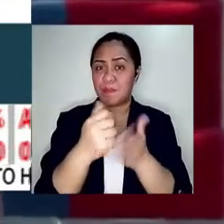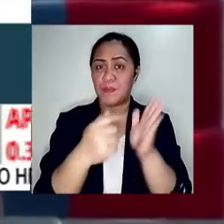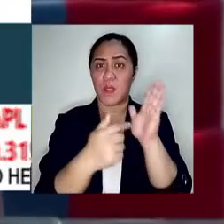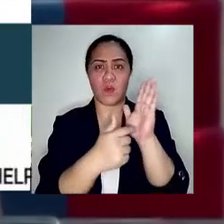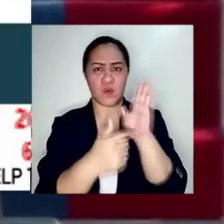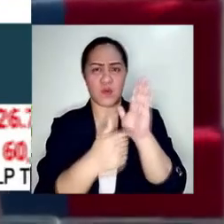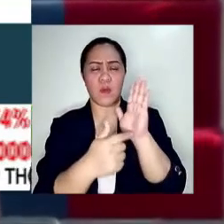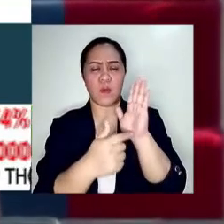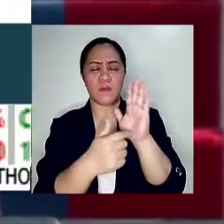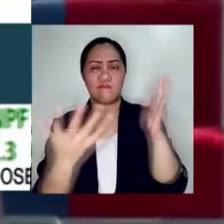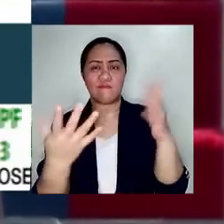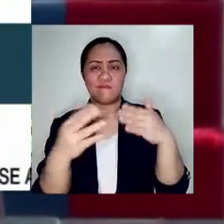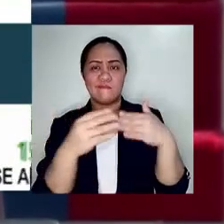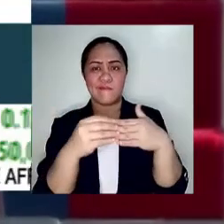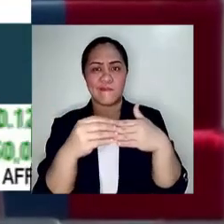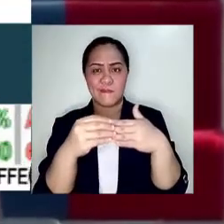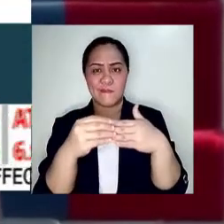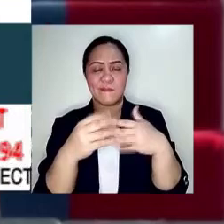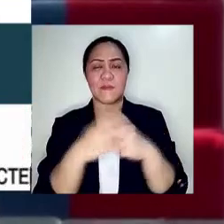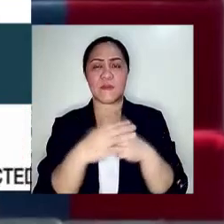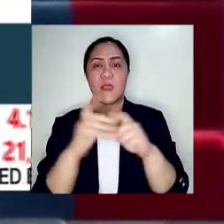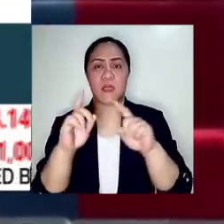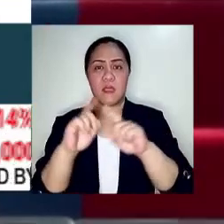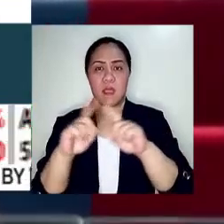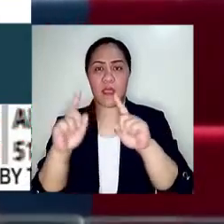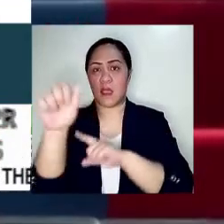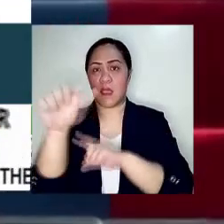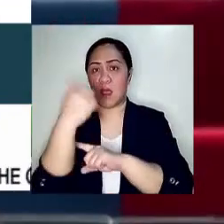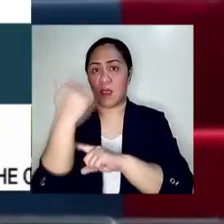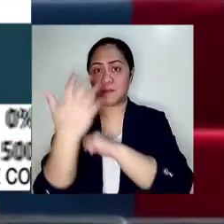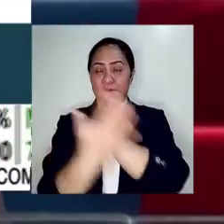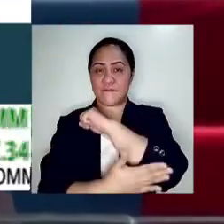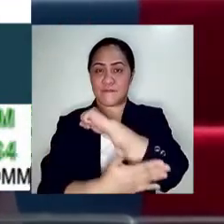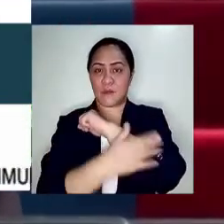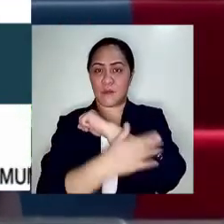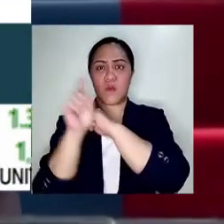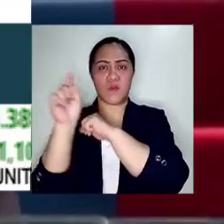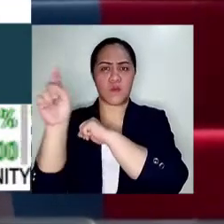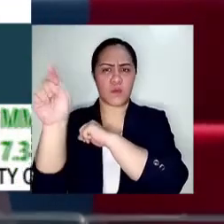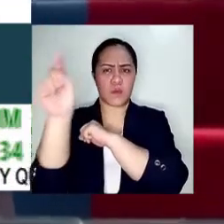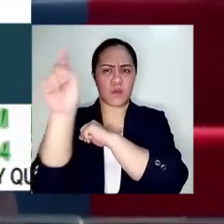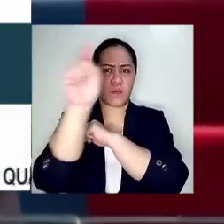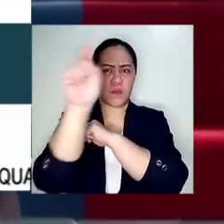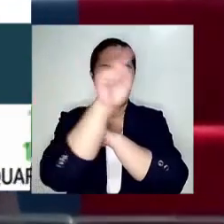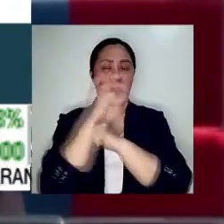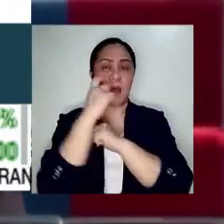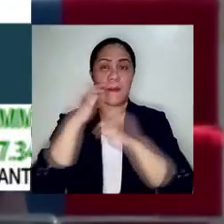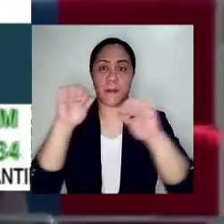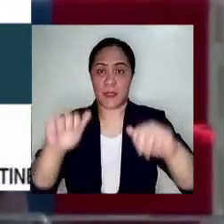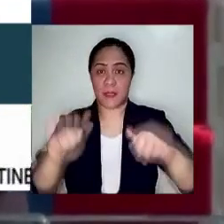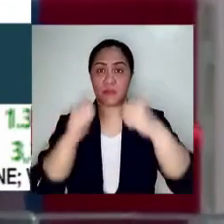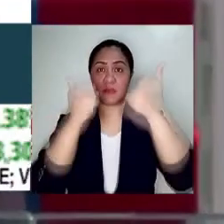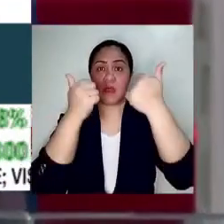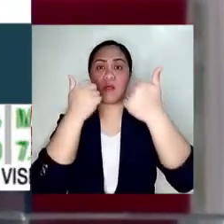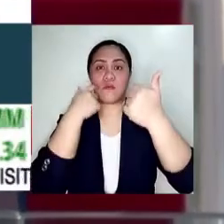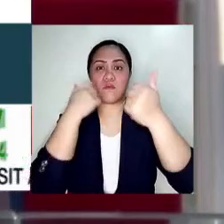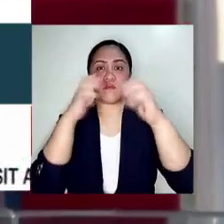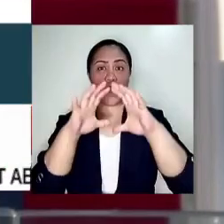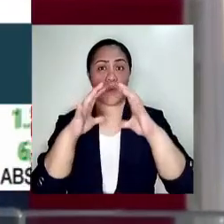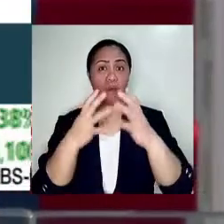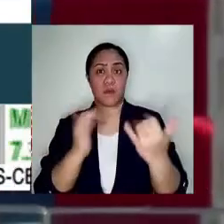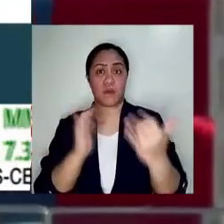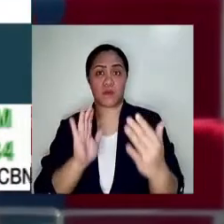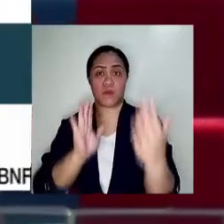countries, with other countries, working also with other countries to address these two challenges that is facing the world today. Then you see a